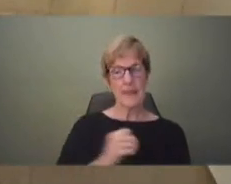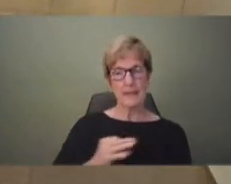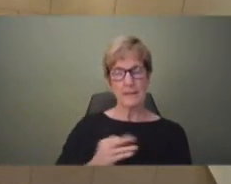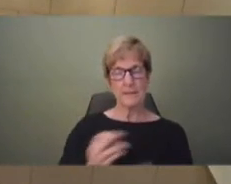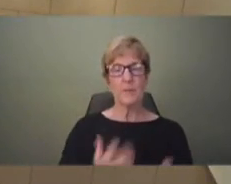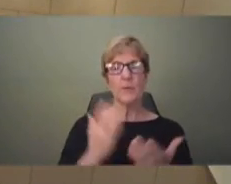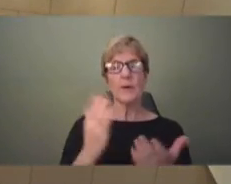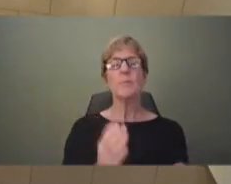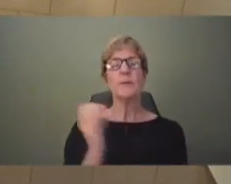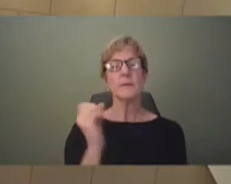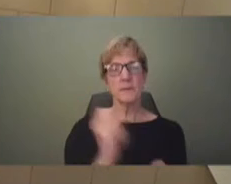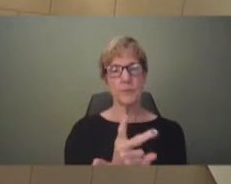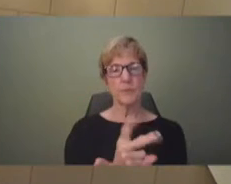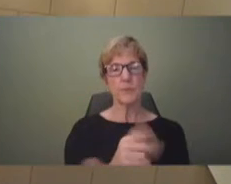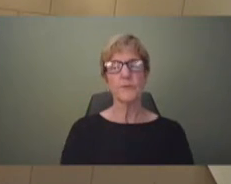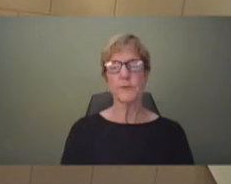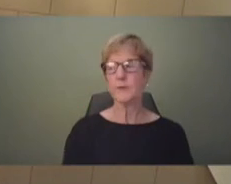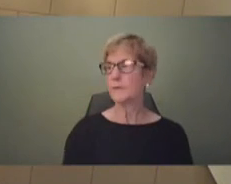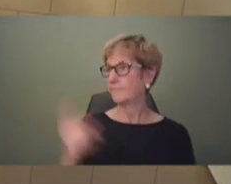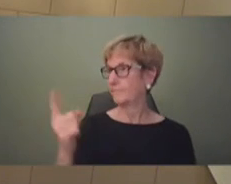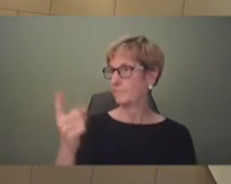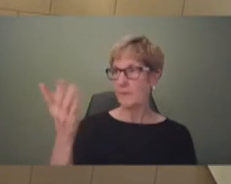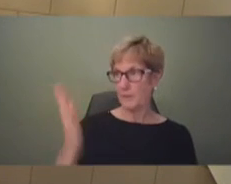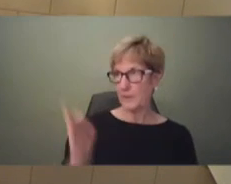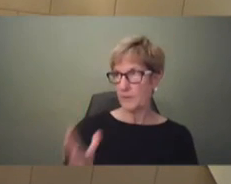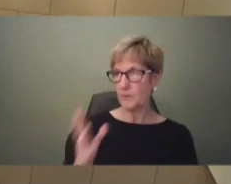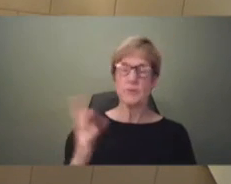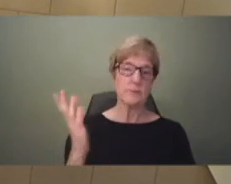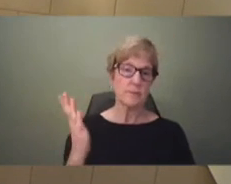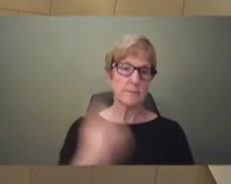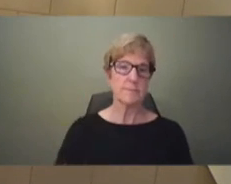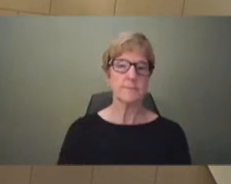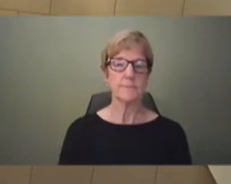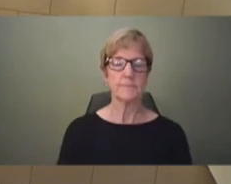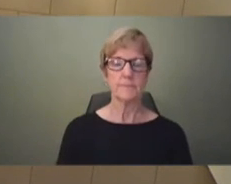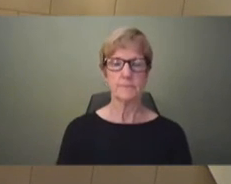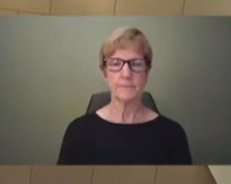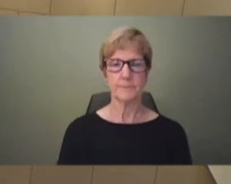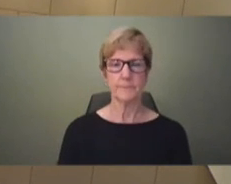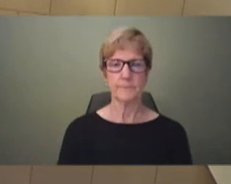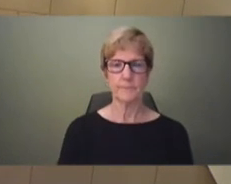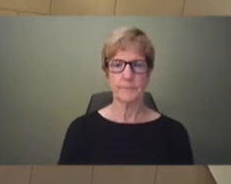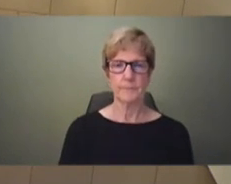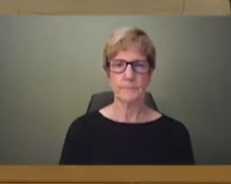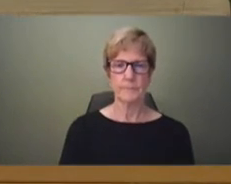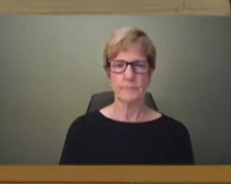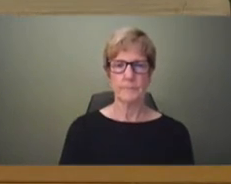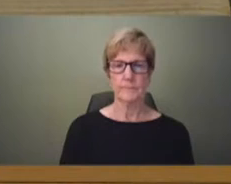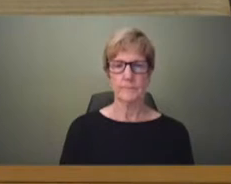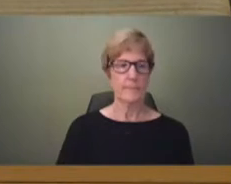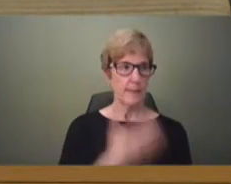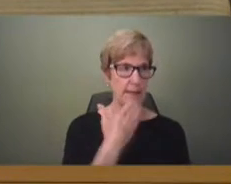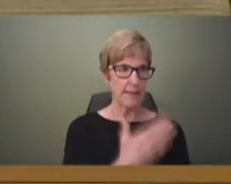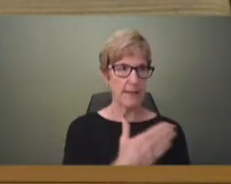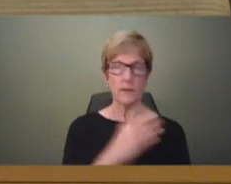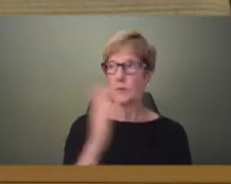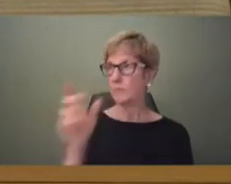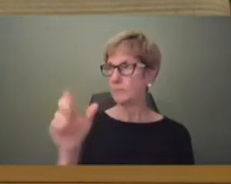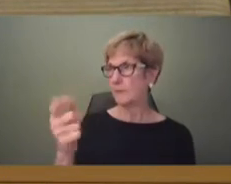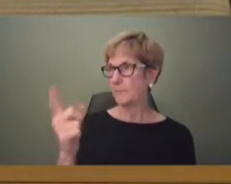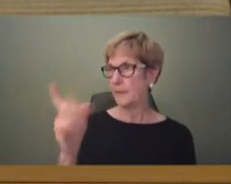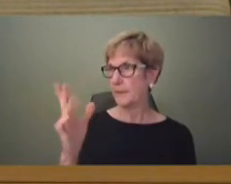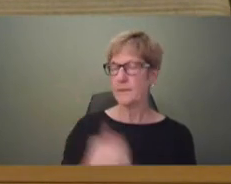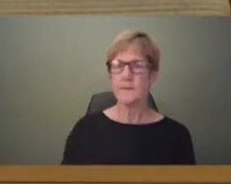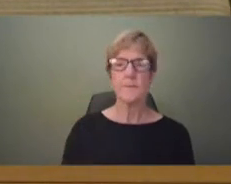any questions following uh petitioners and Public Presentation thank you very much M uh Ferguson you have 10 minutes mayor